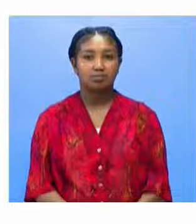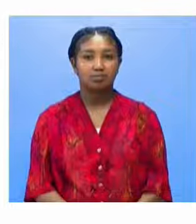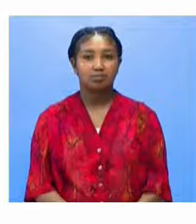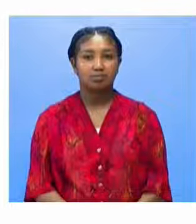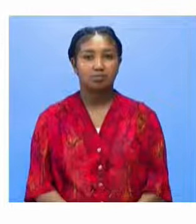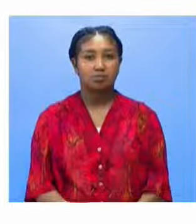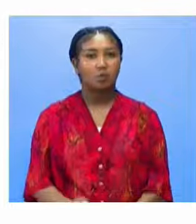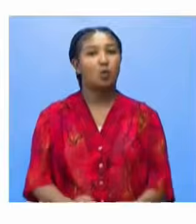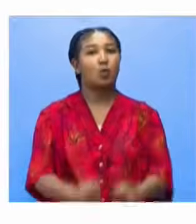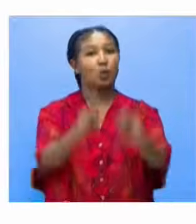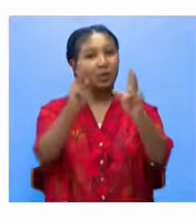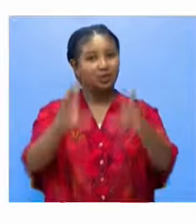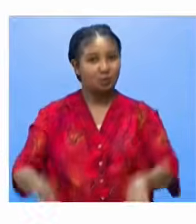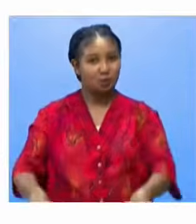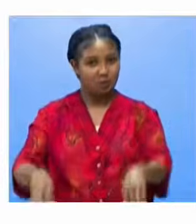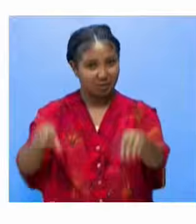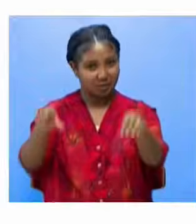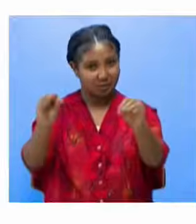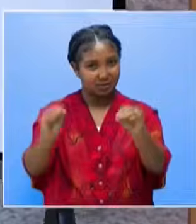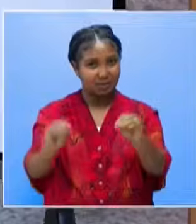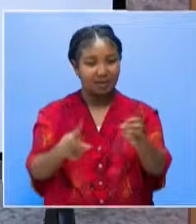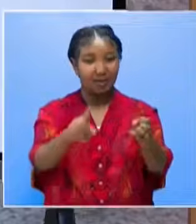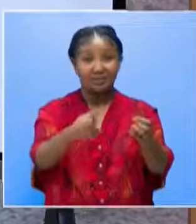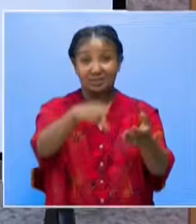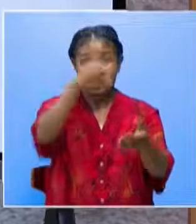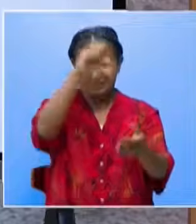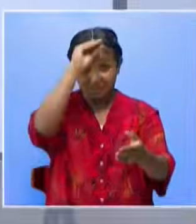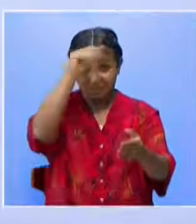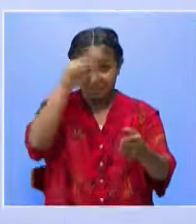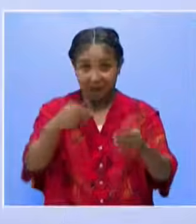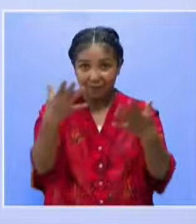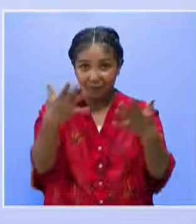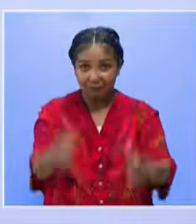Okay, students, at the end of today's lesson,